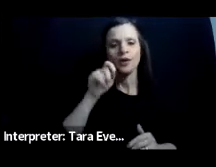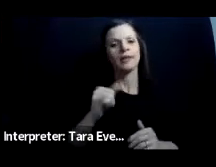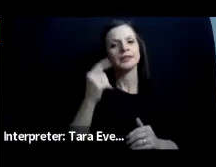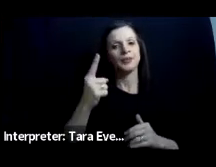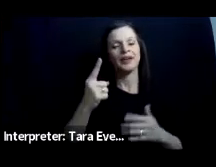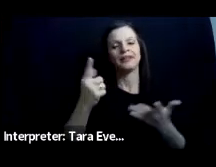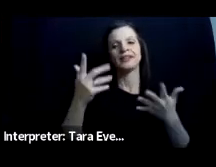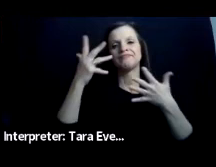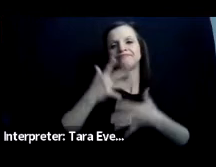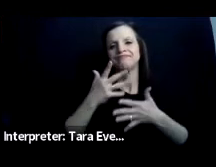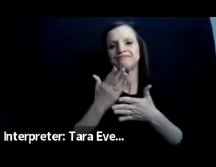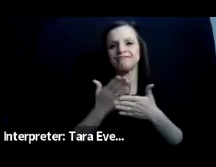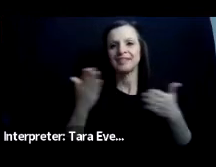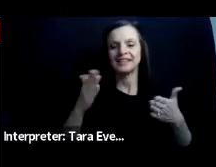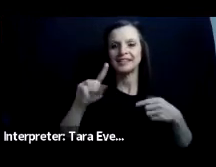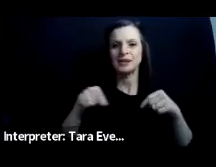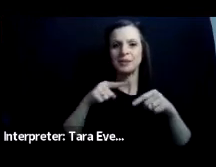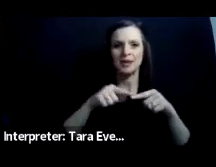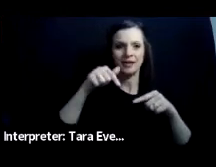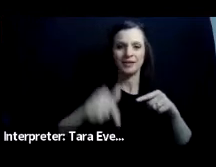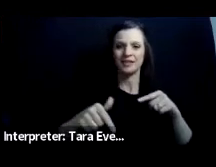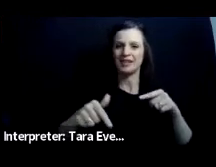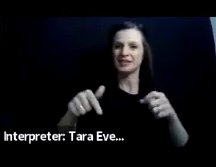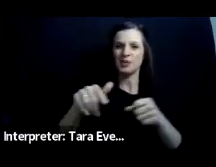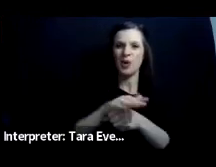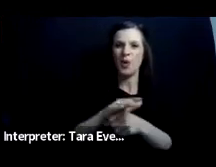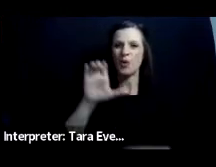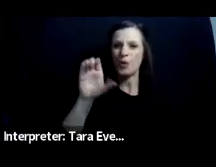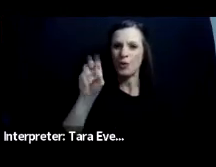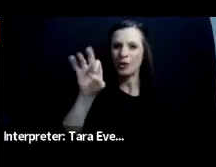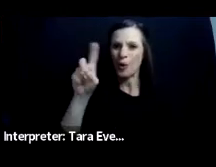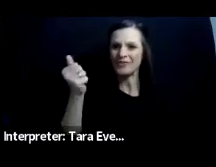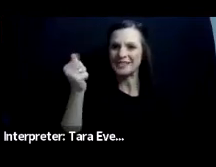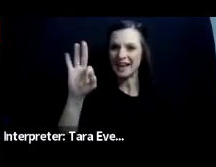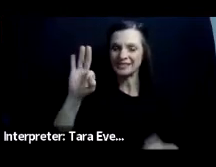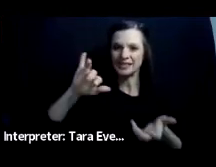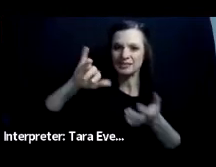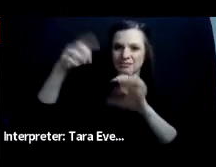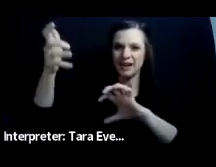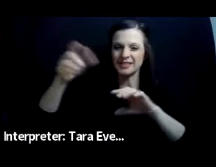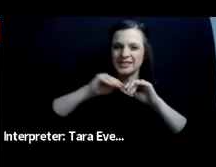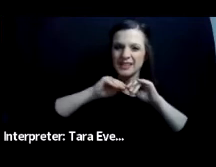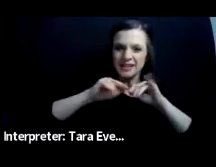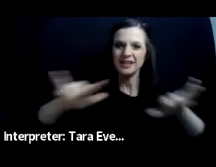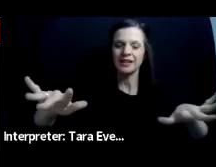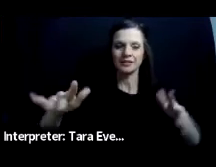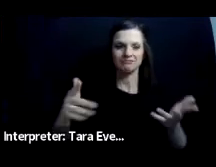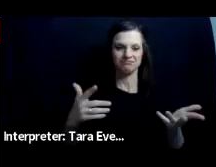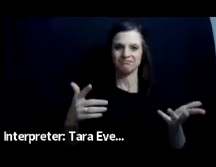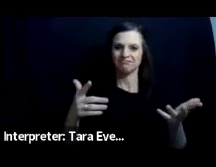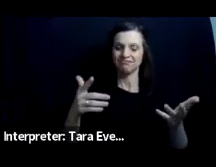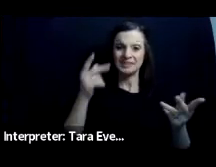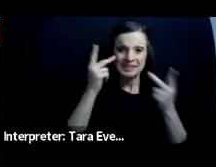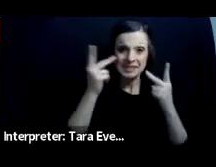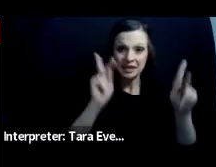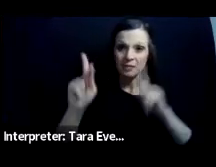things about this whole COVID mess. It's like not being able to actually see people when I'm